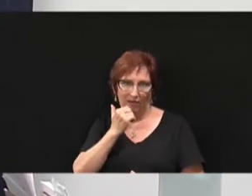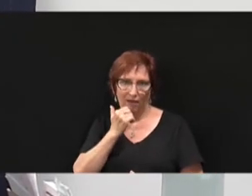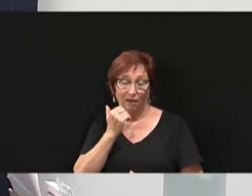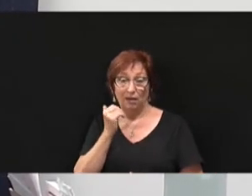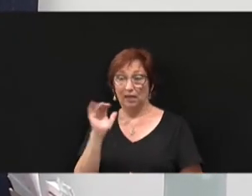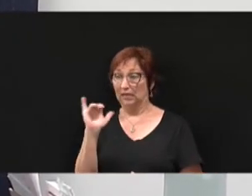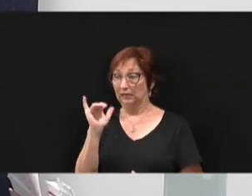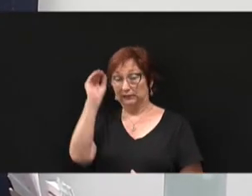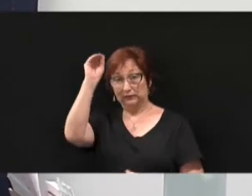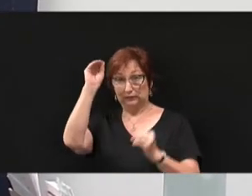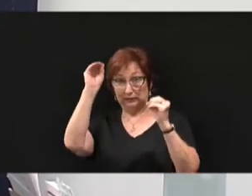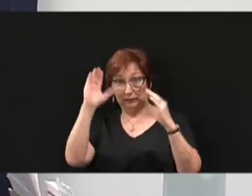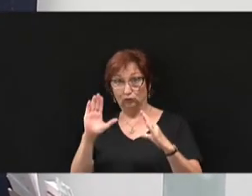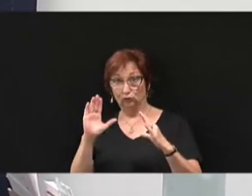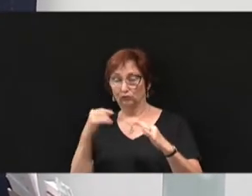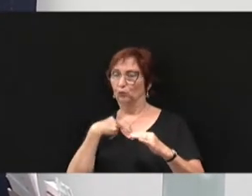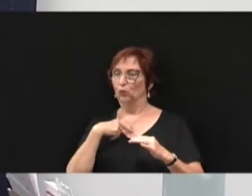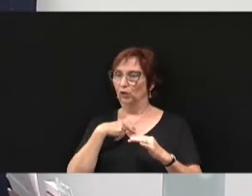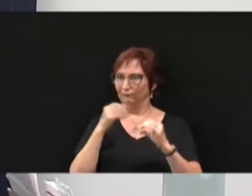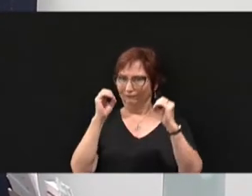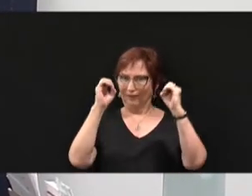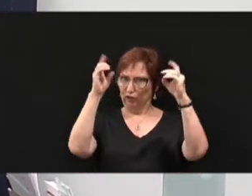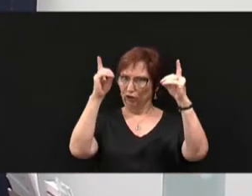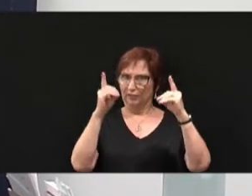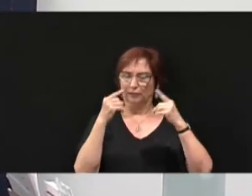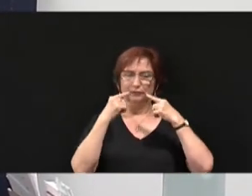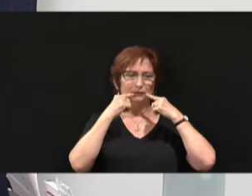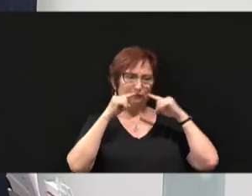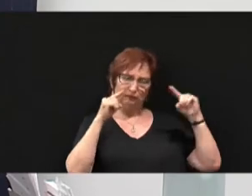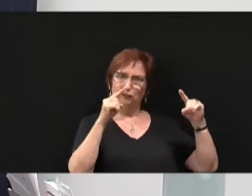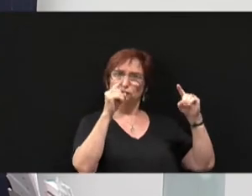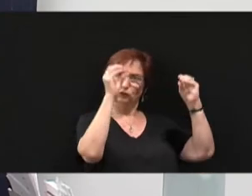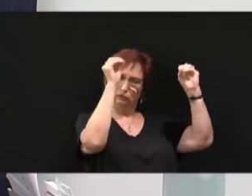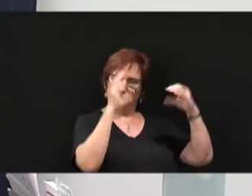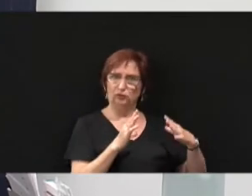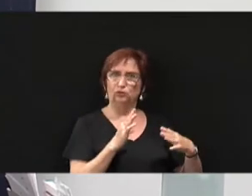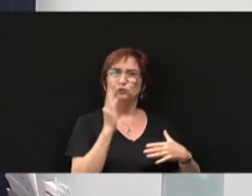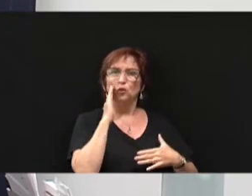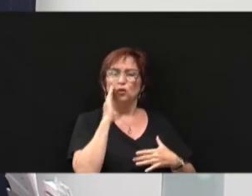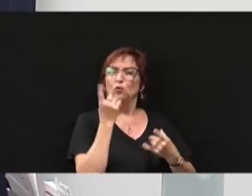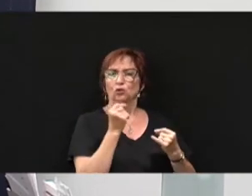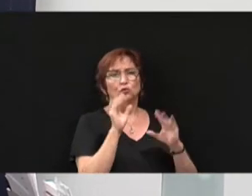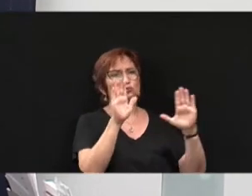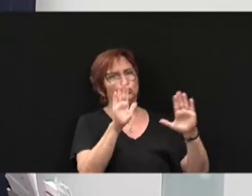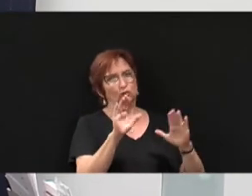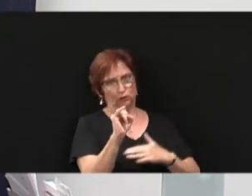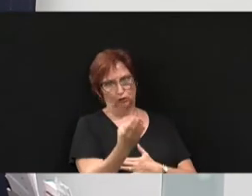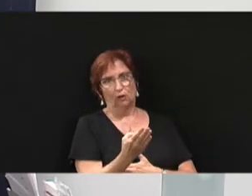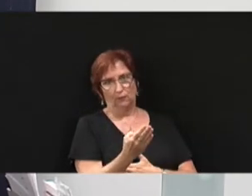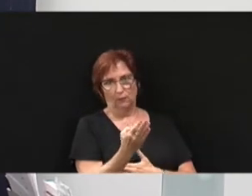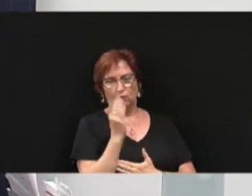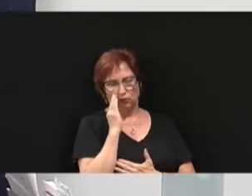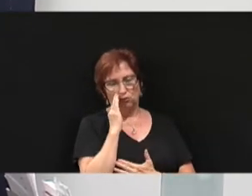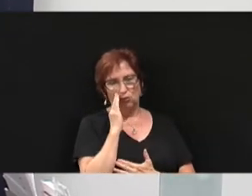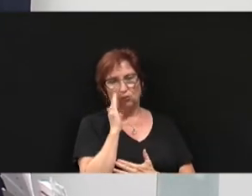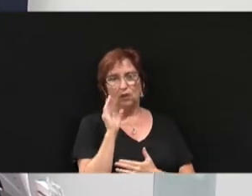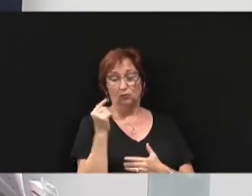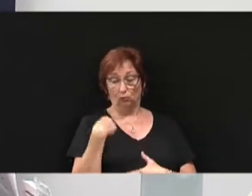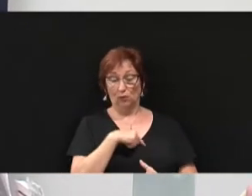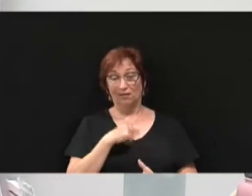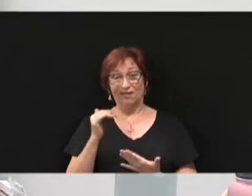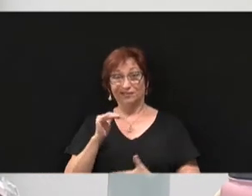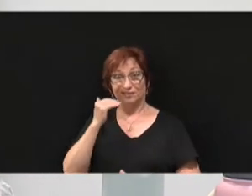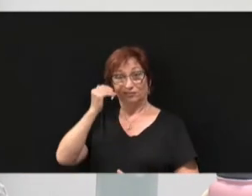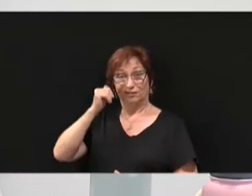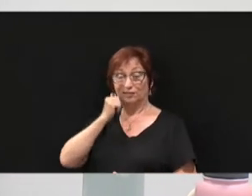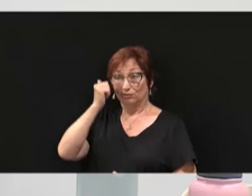teachers, educated, successful. We know we're doing a great job, and we as adults felt